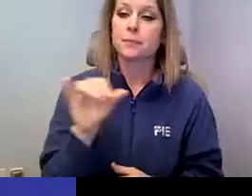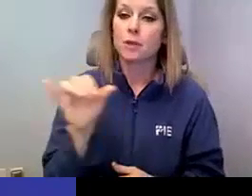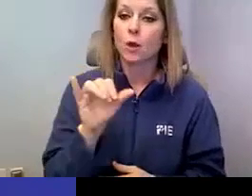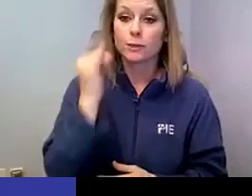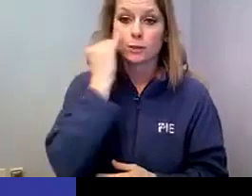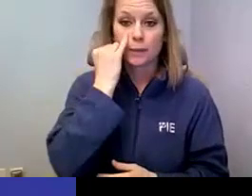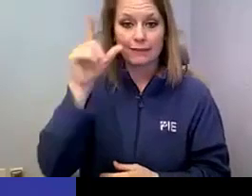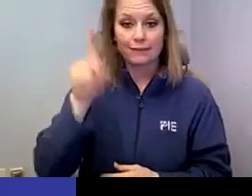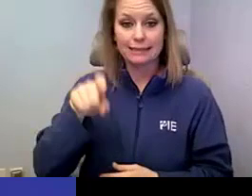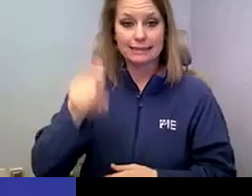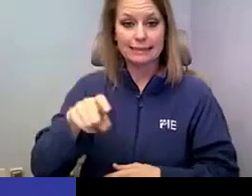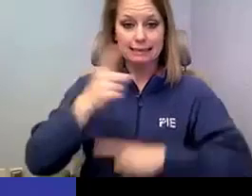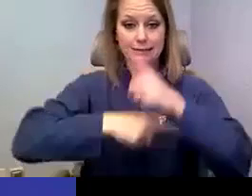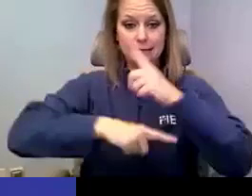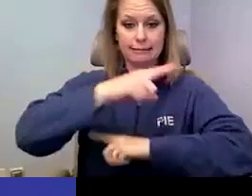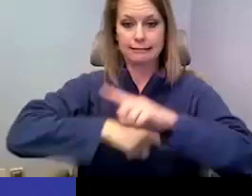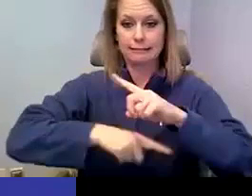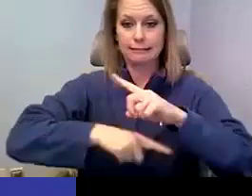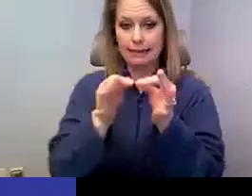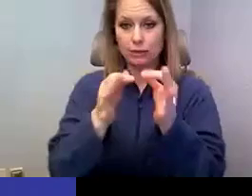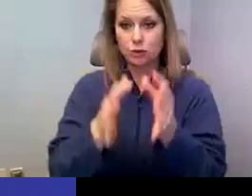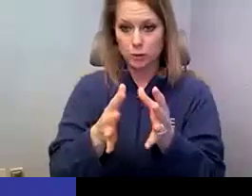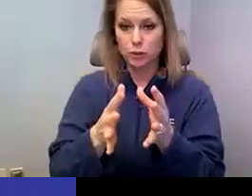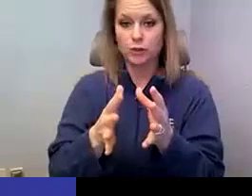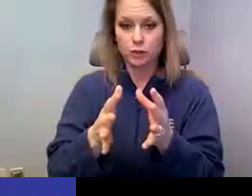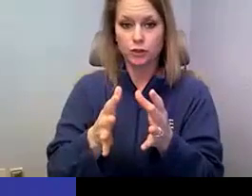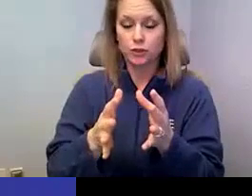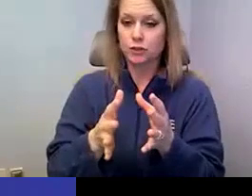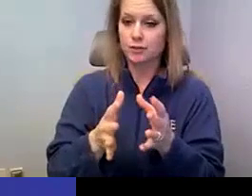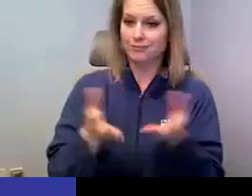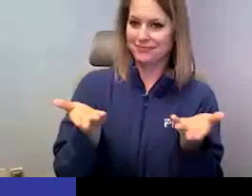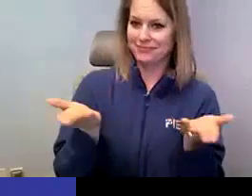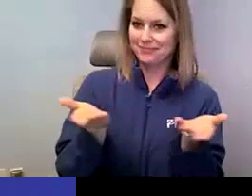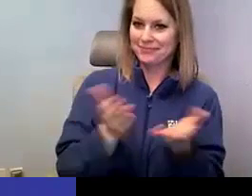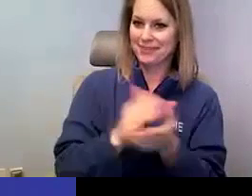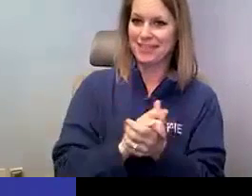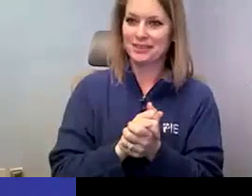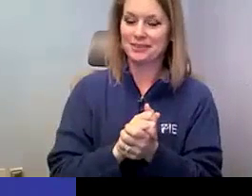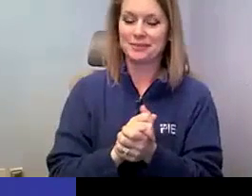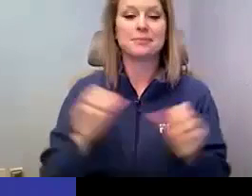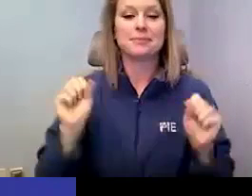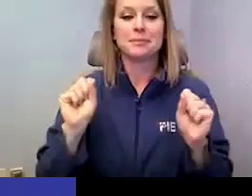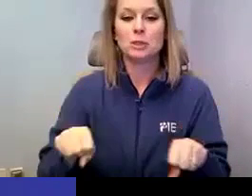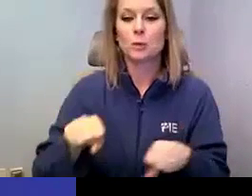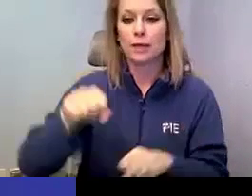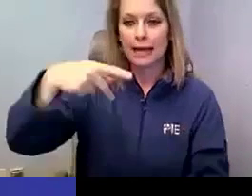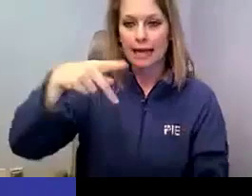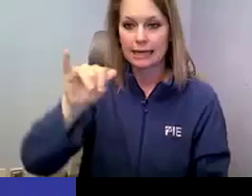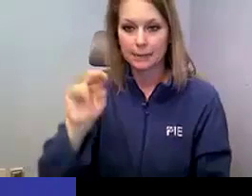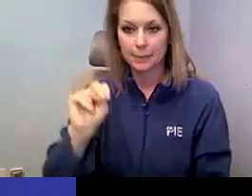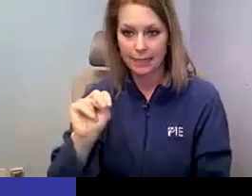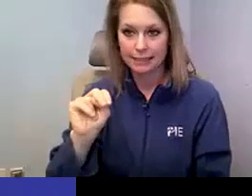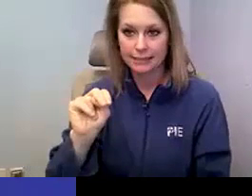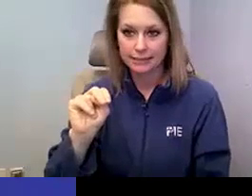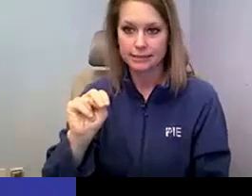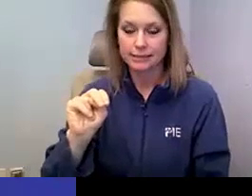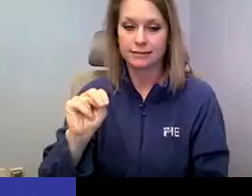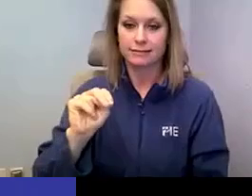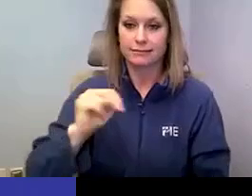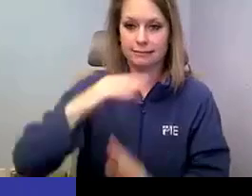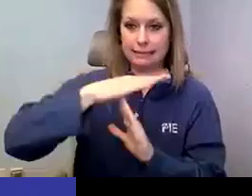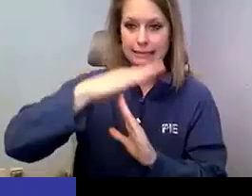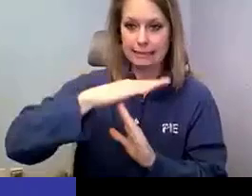sign language interpreter, please know that you can pin the sign language interpreter to the top of your